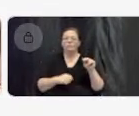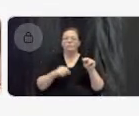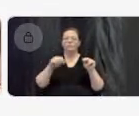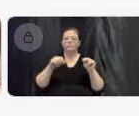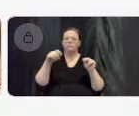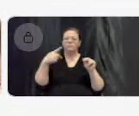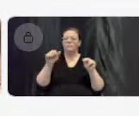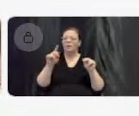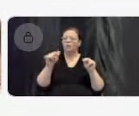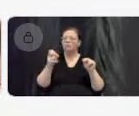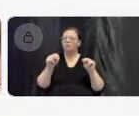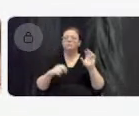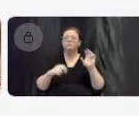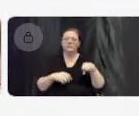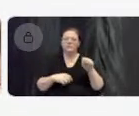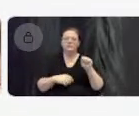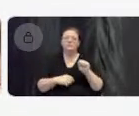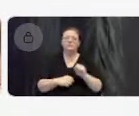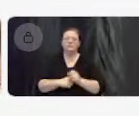Person? Yes.